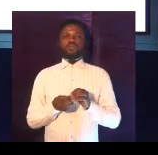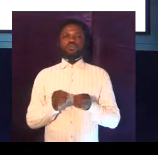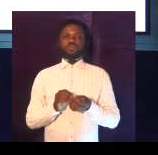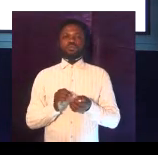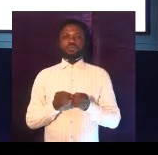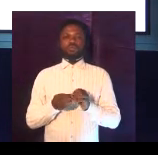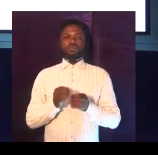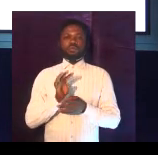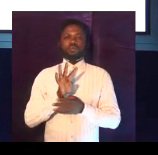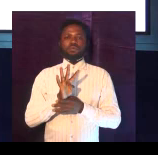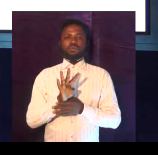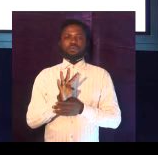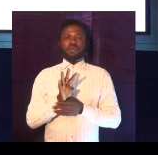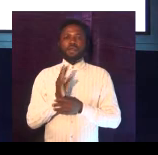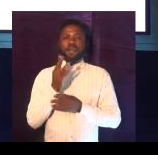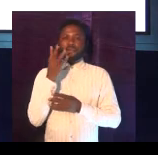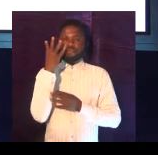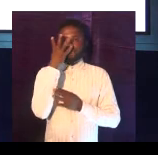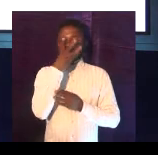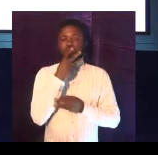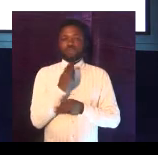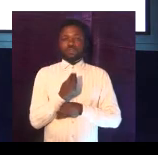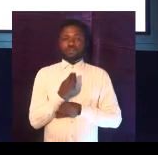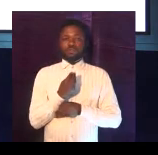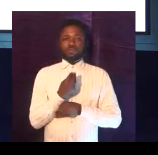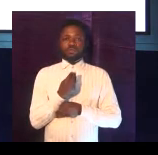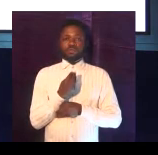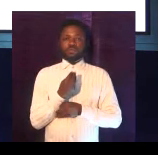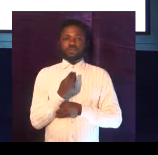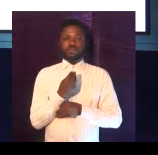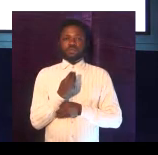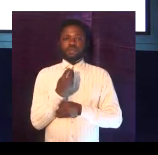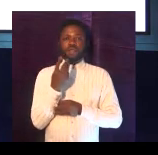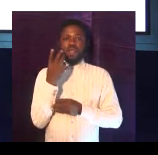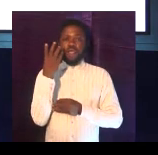The next one, beautiful.